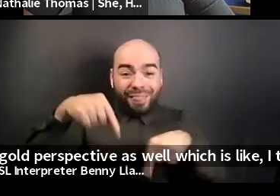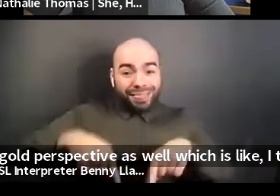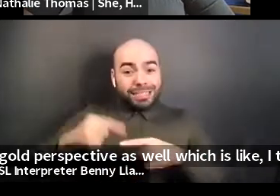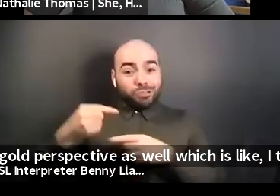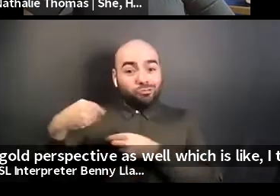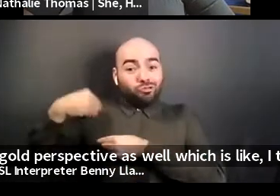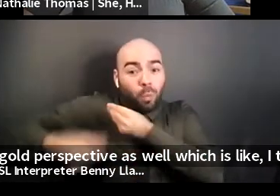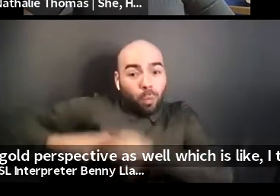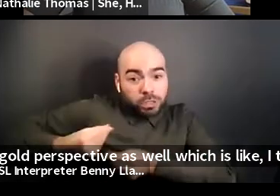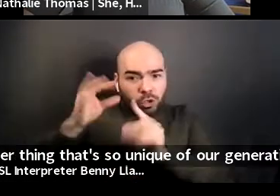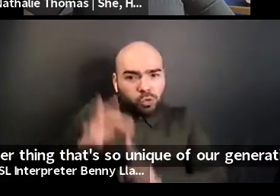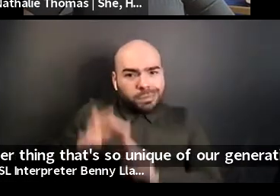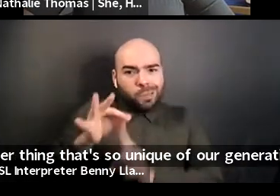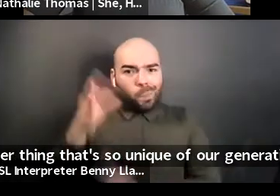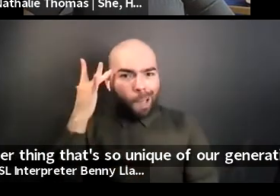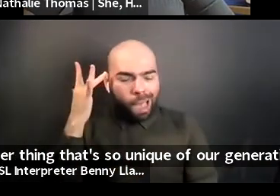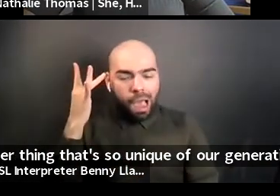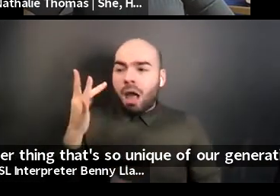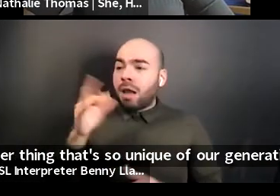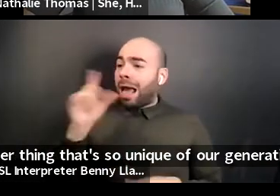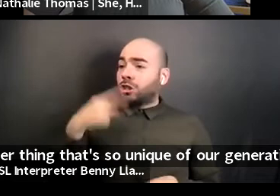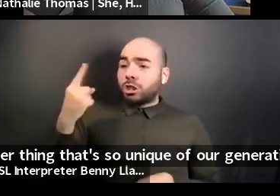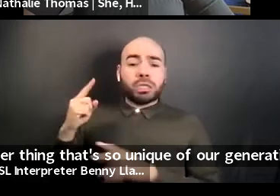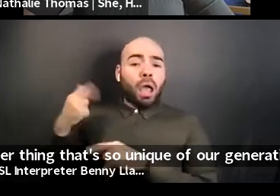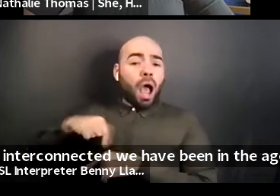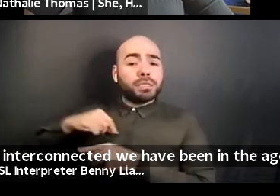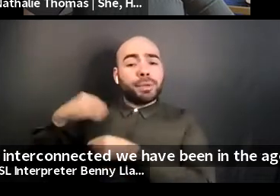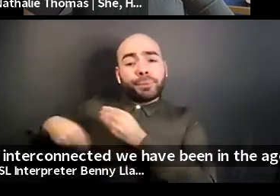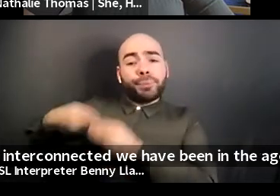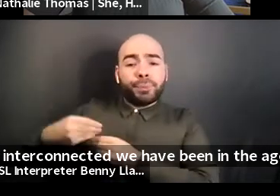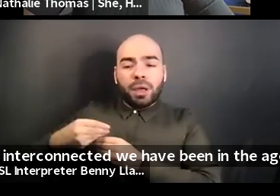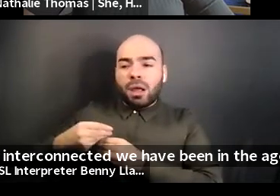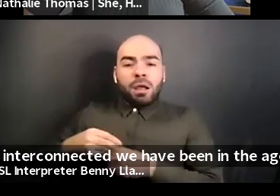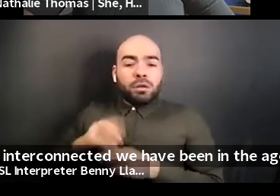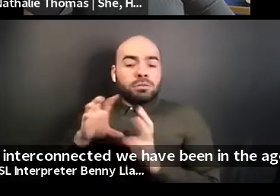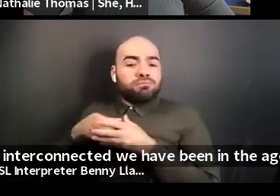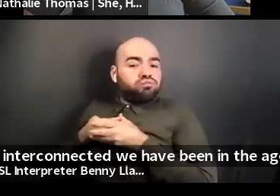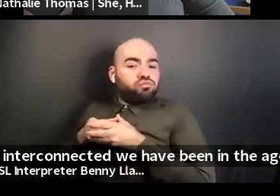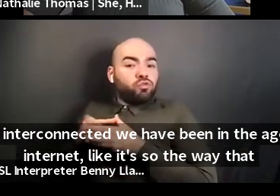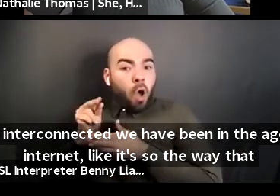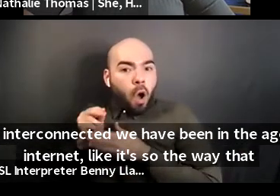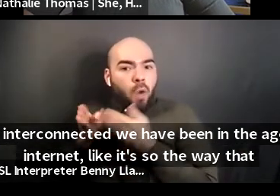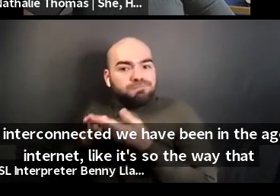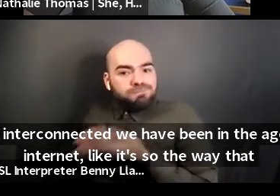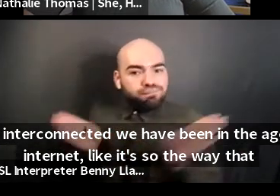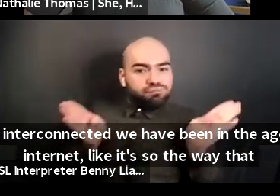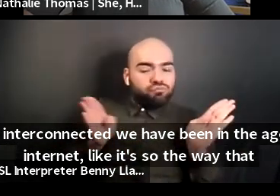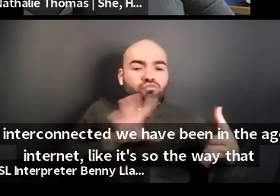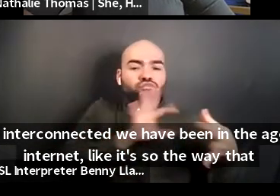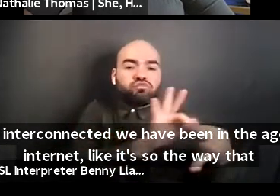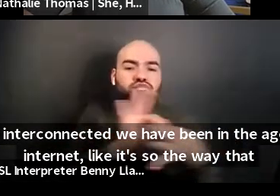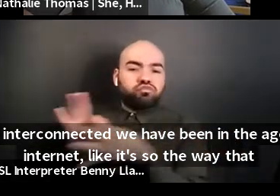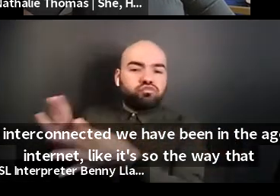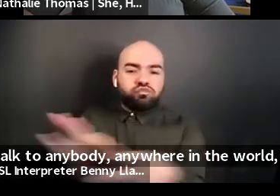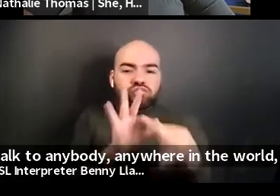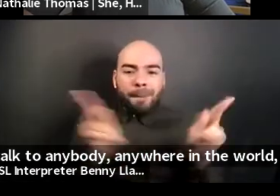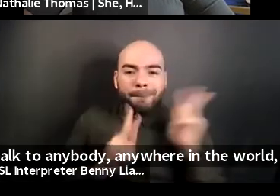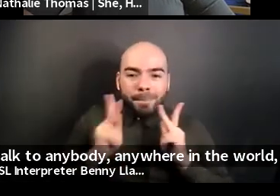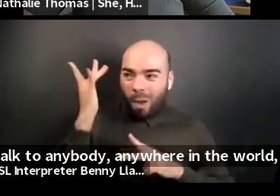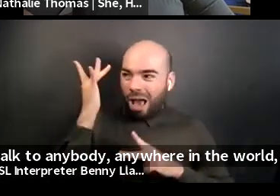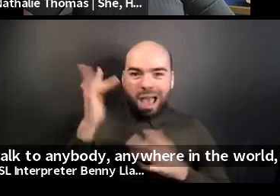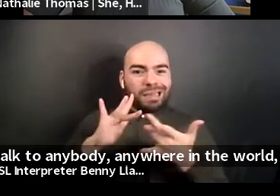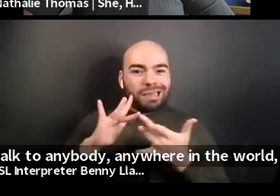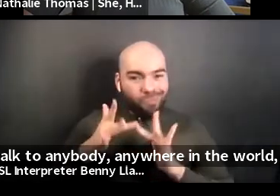how interconnected we have been in the age of the internet. Like it's so, the way that I could talk to anybody anywhere in the world, almost anywhere in the